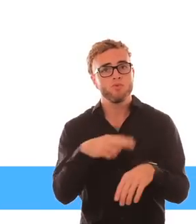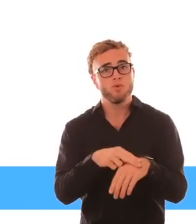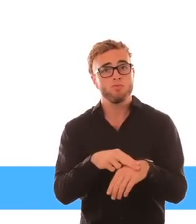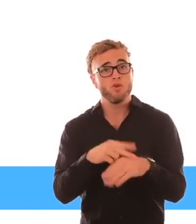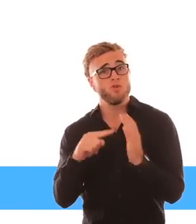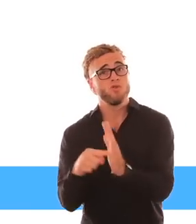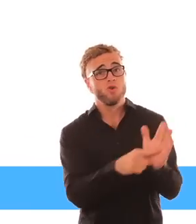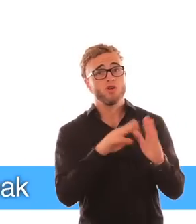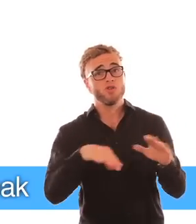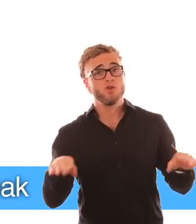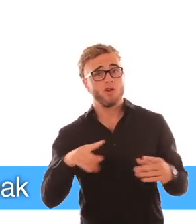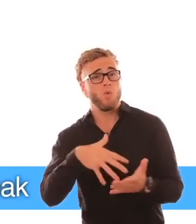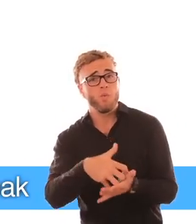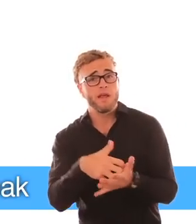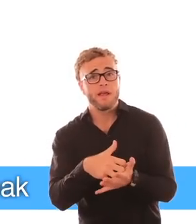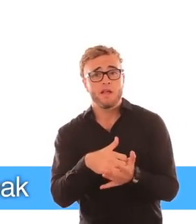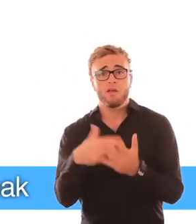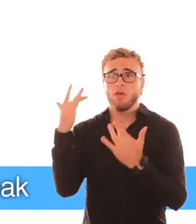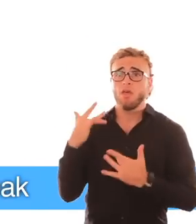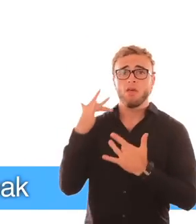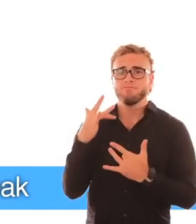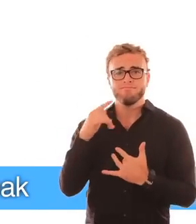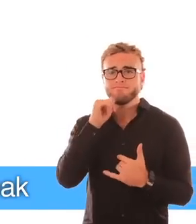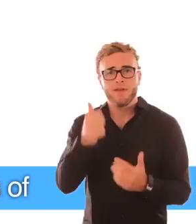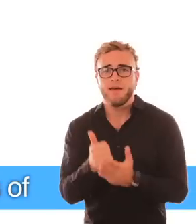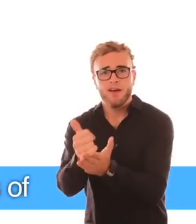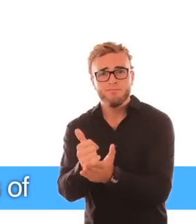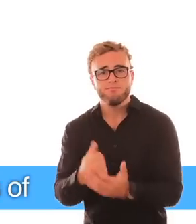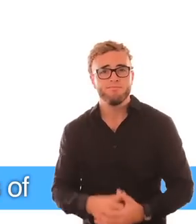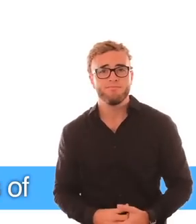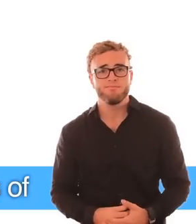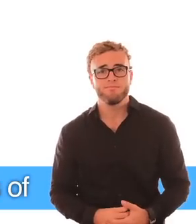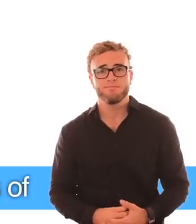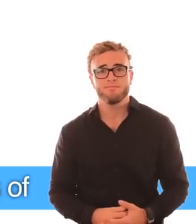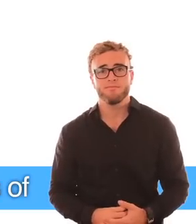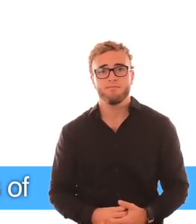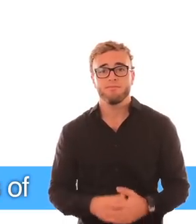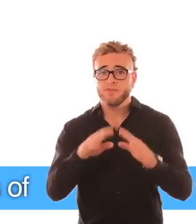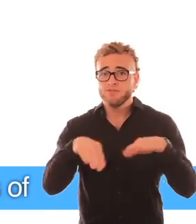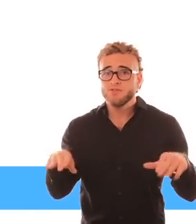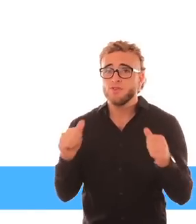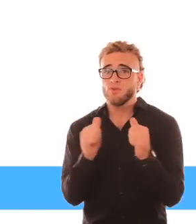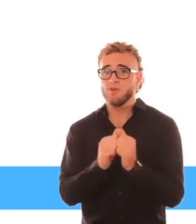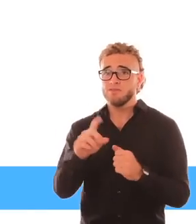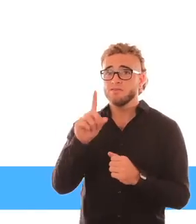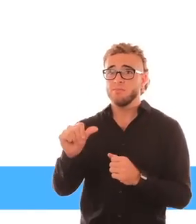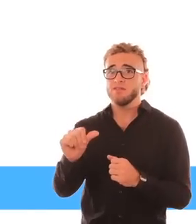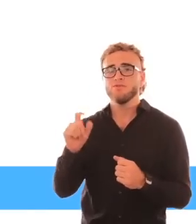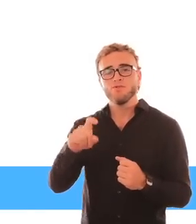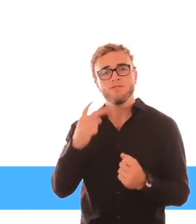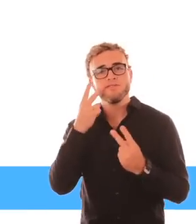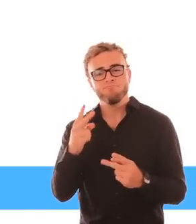challenging social norms. Portraying children with disabilities as being weak and helpless hurts them by reinforcing feelings of pity and fear about